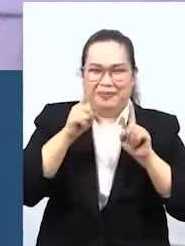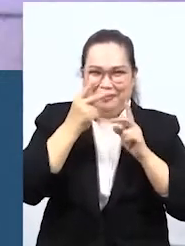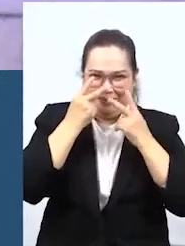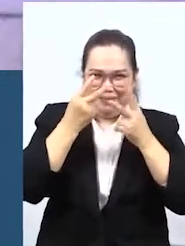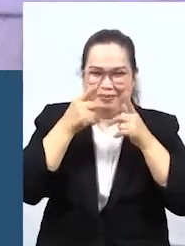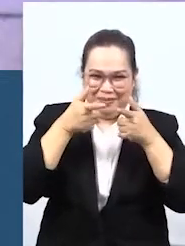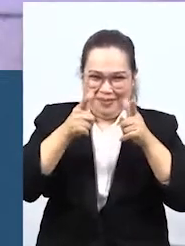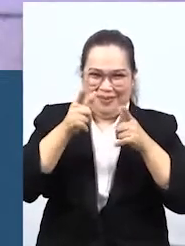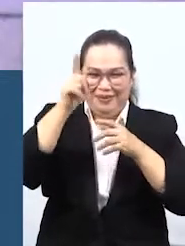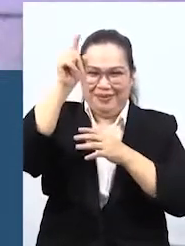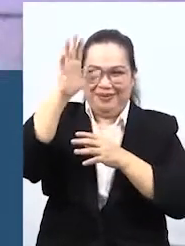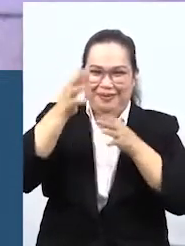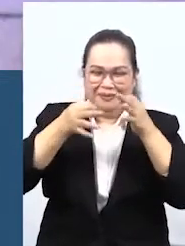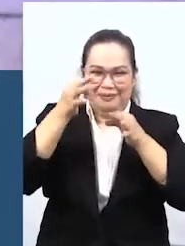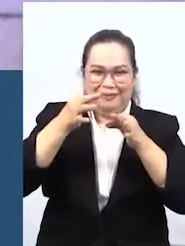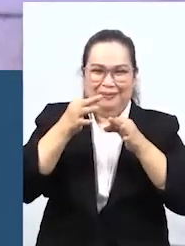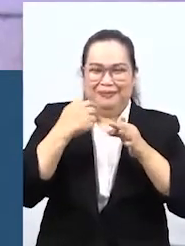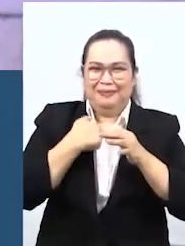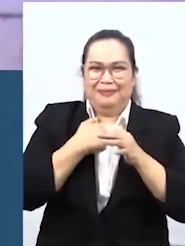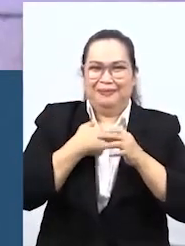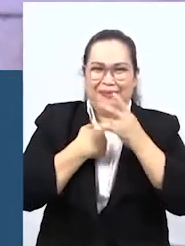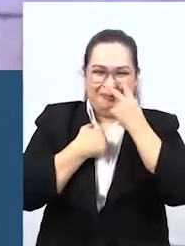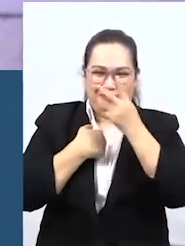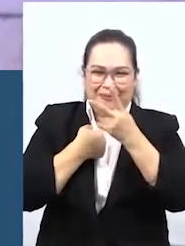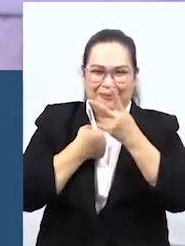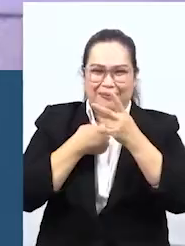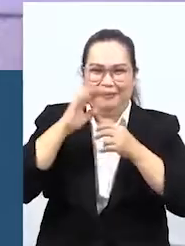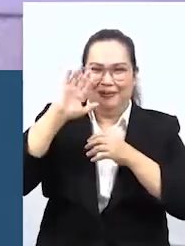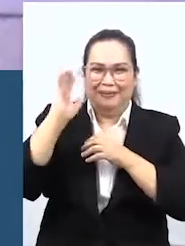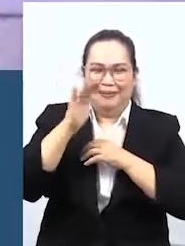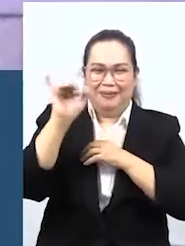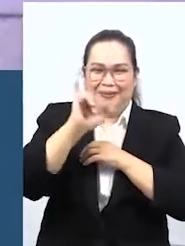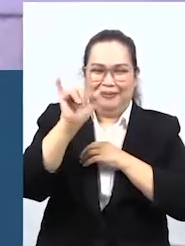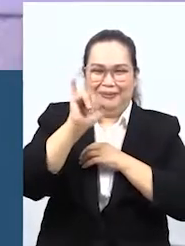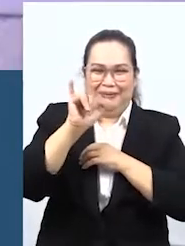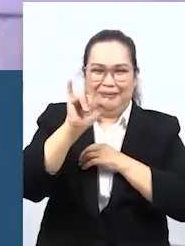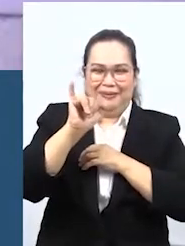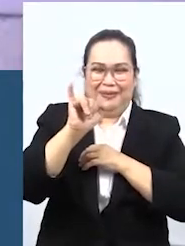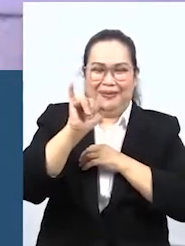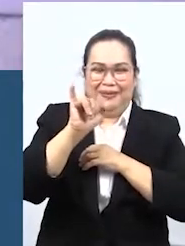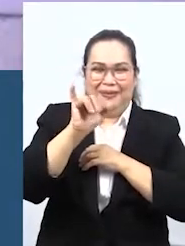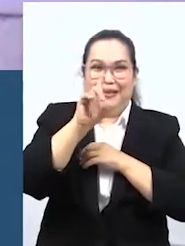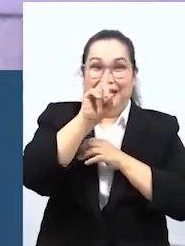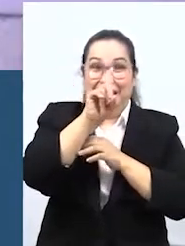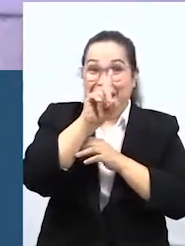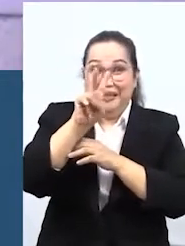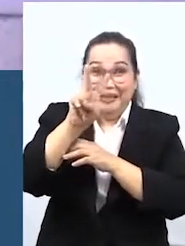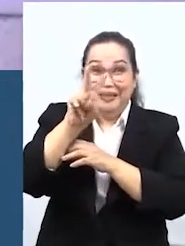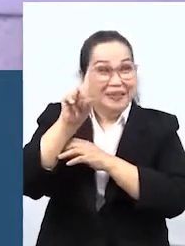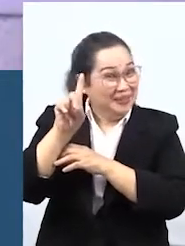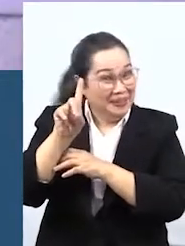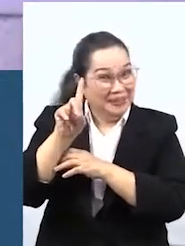let Let God be the judge I I I saw like a DVD video